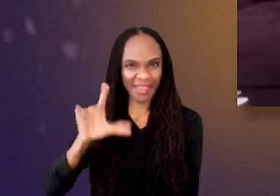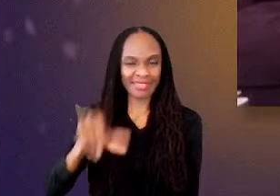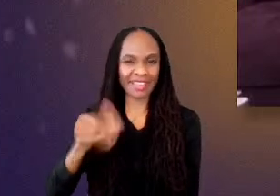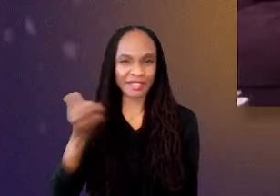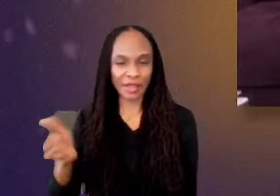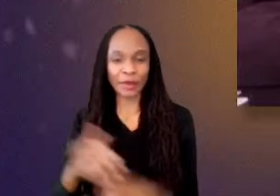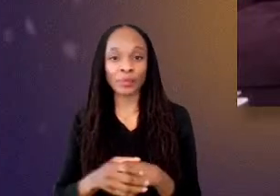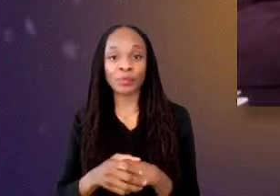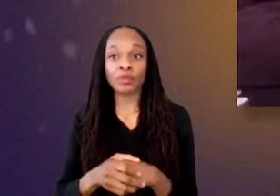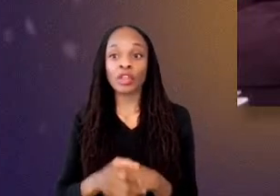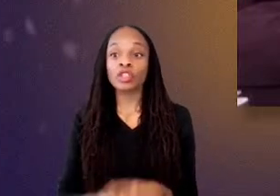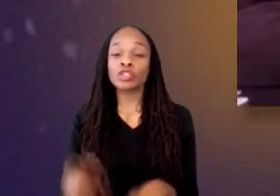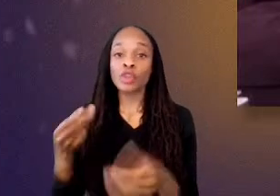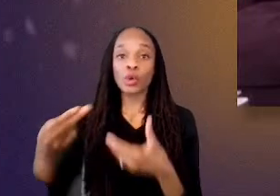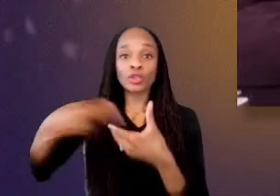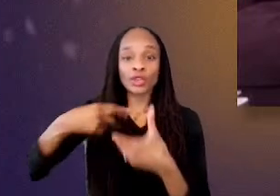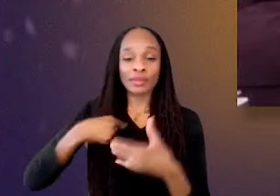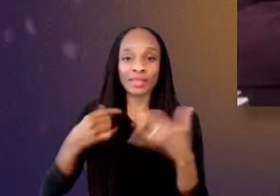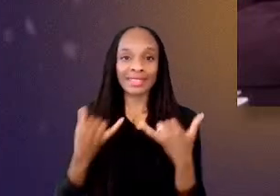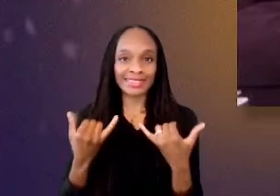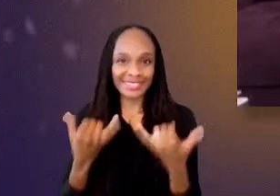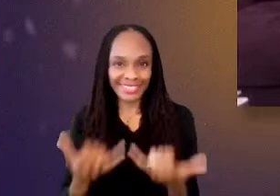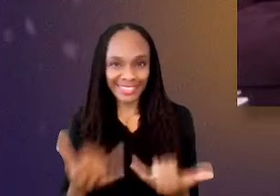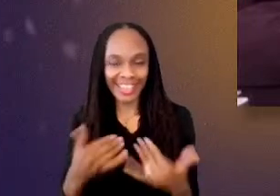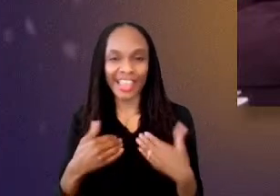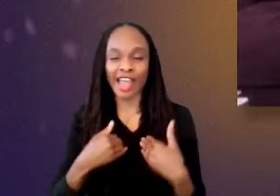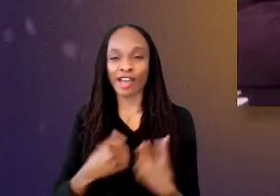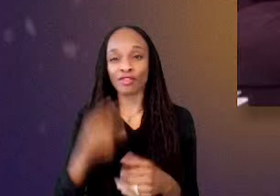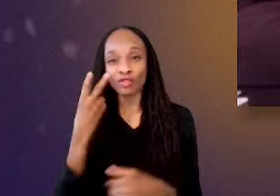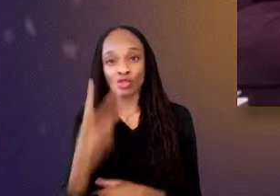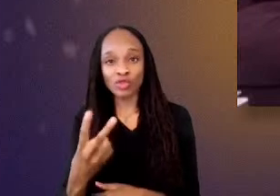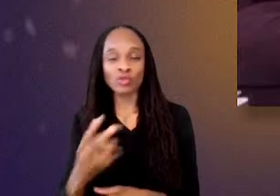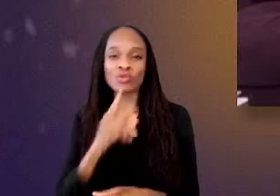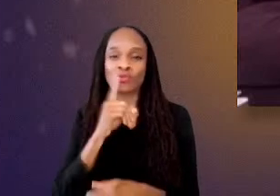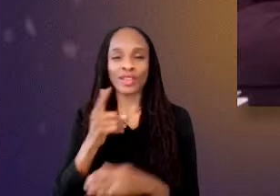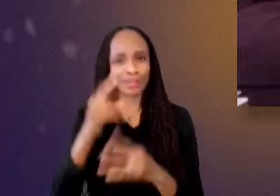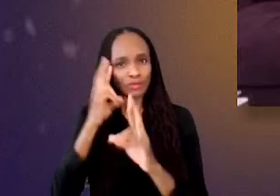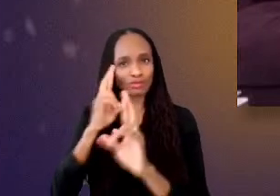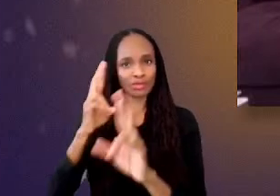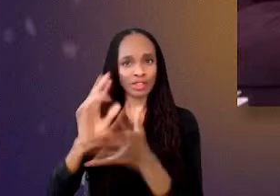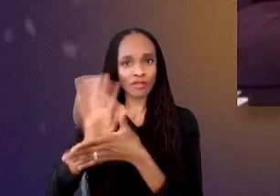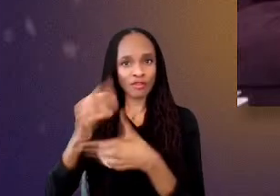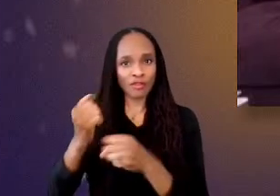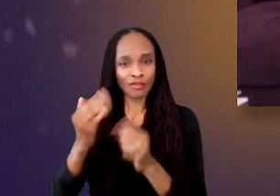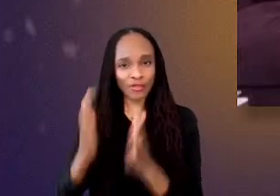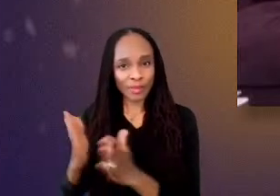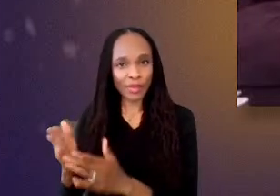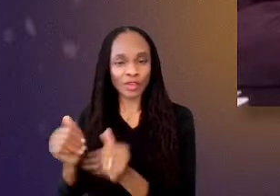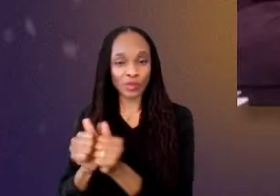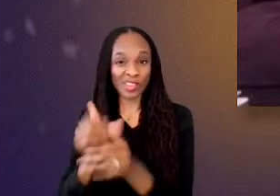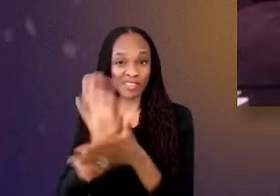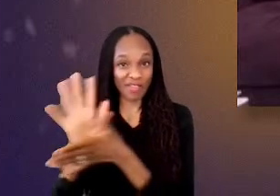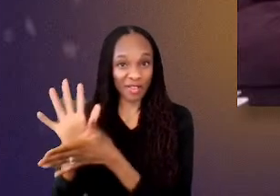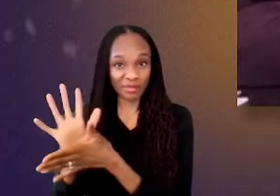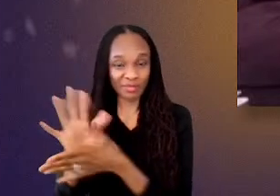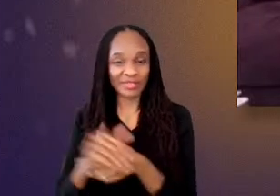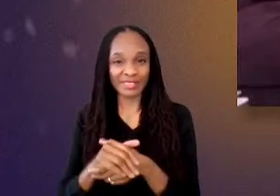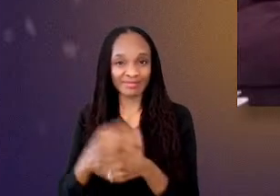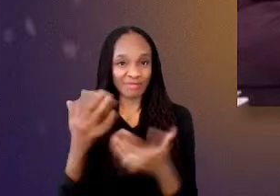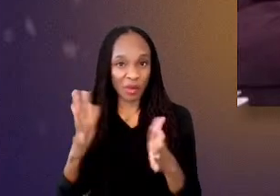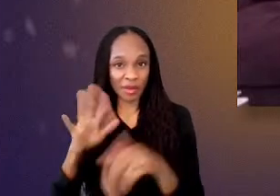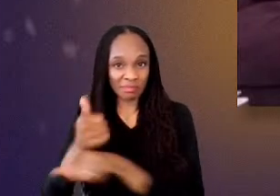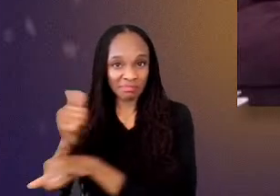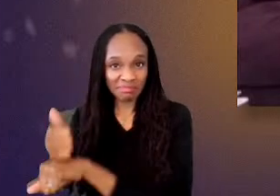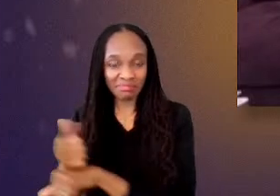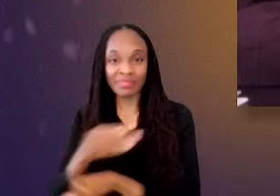two well-respected filmmakers that have various films under their belts and a keen sense of the way that the